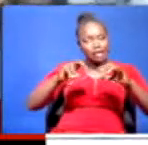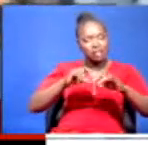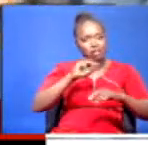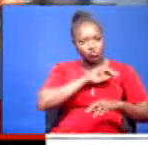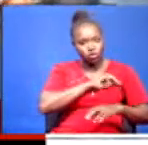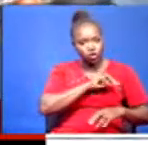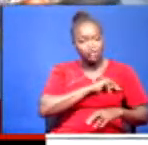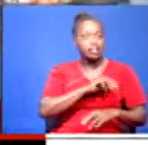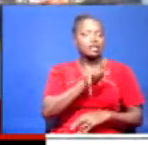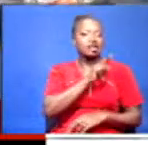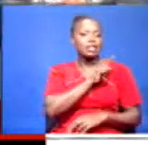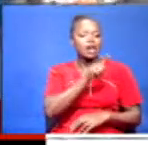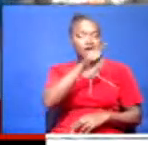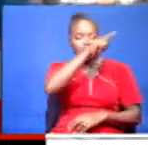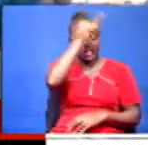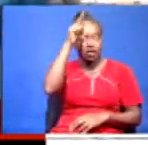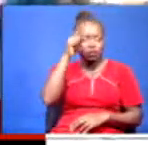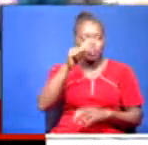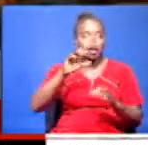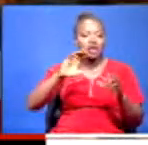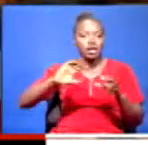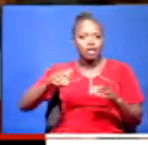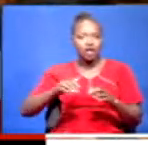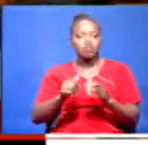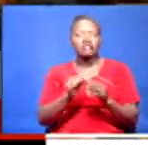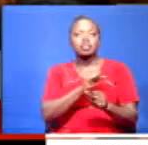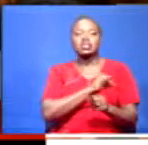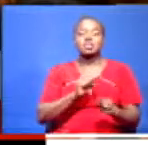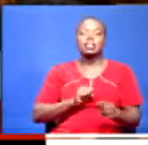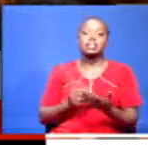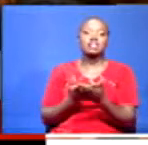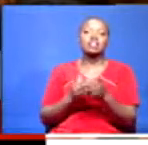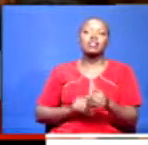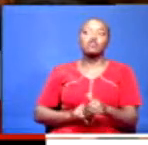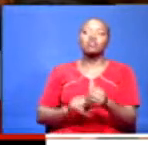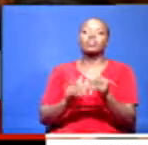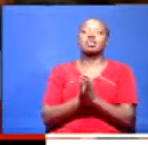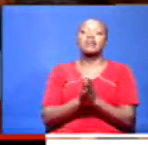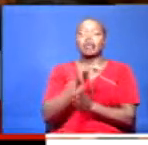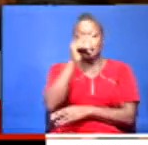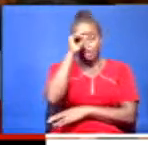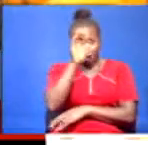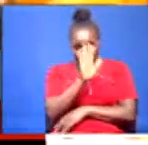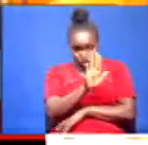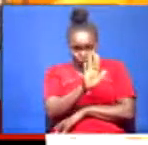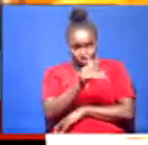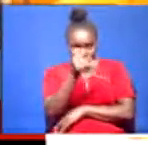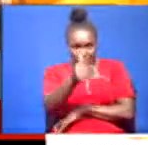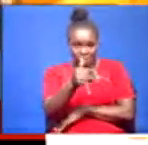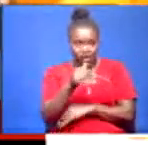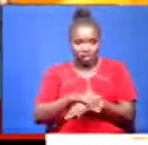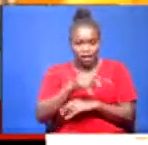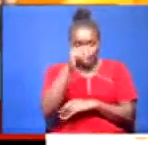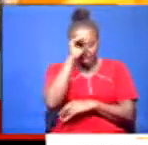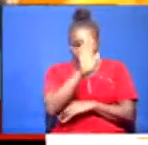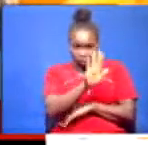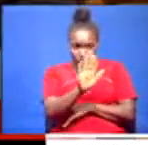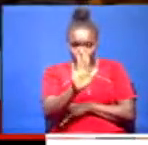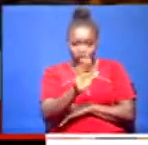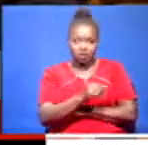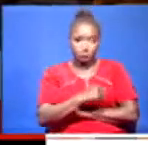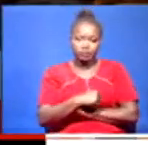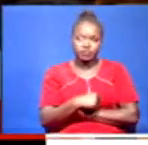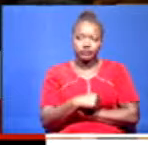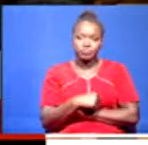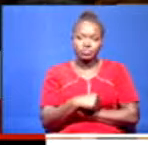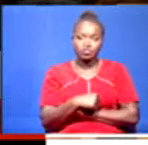County, accompanied by Laikipia Senator John Kinyua. Is regarding the NU in Abuja. It is your government.